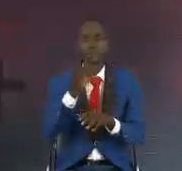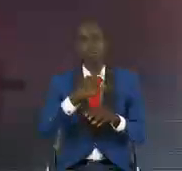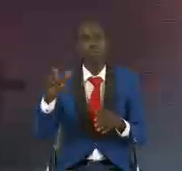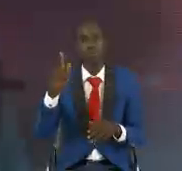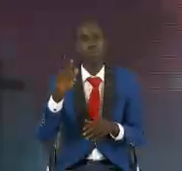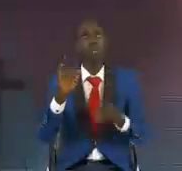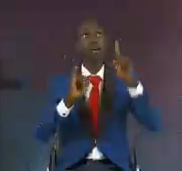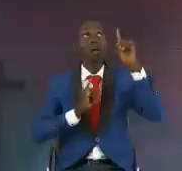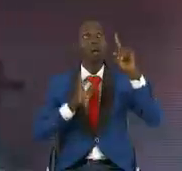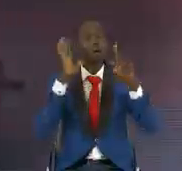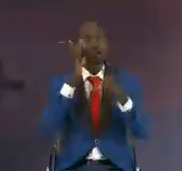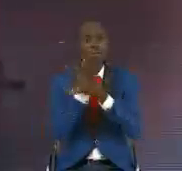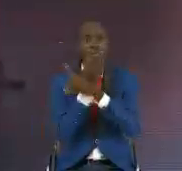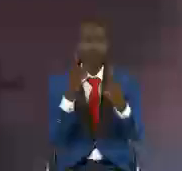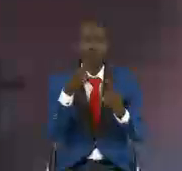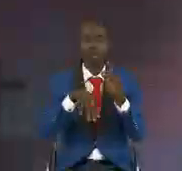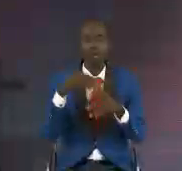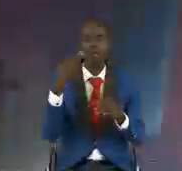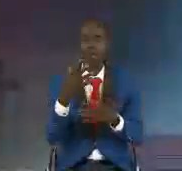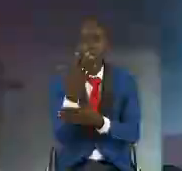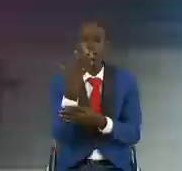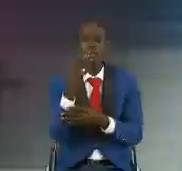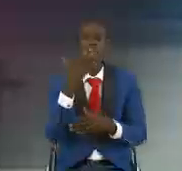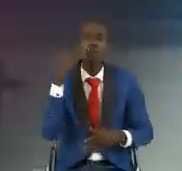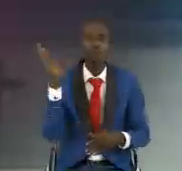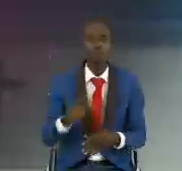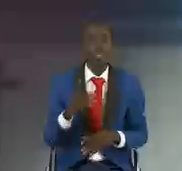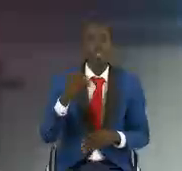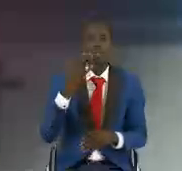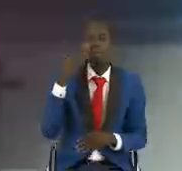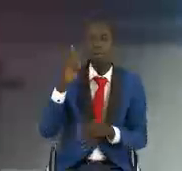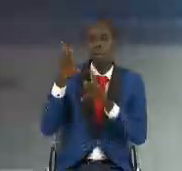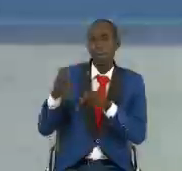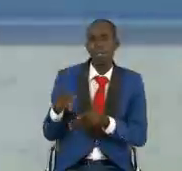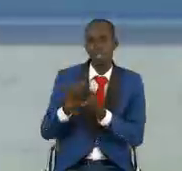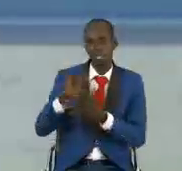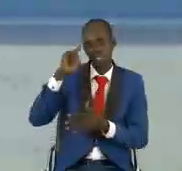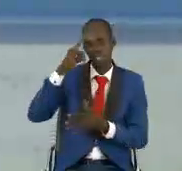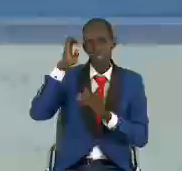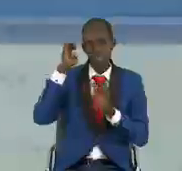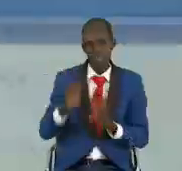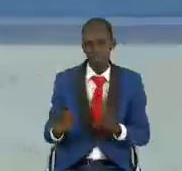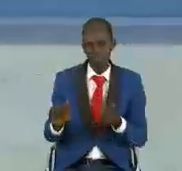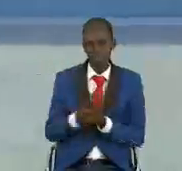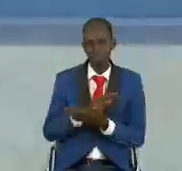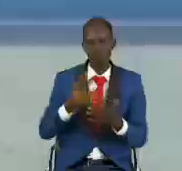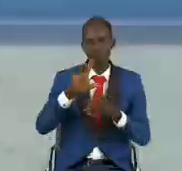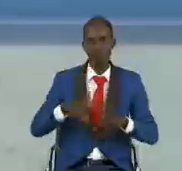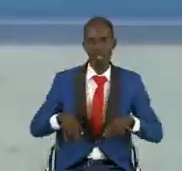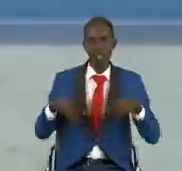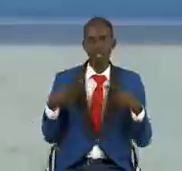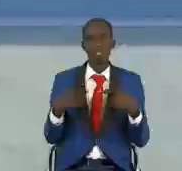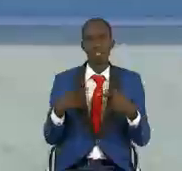the wicked. The wicked that think they will rough handle your life, they will destroy your life, they